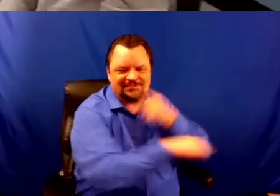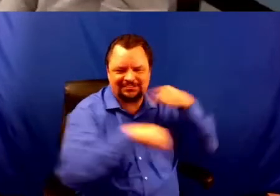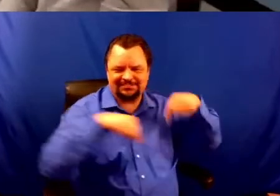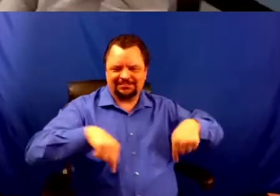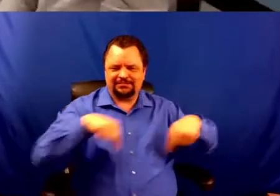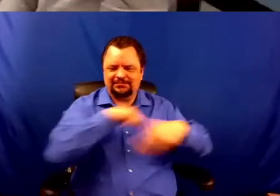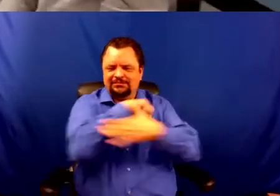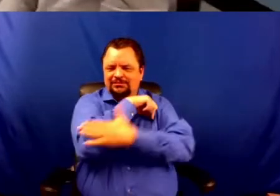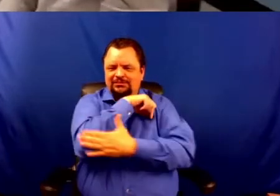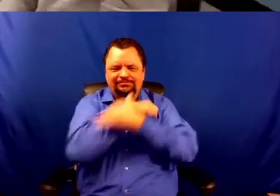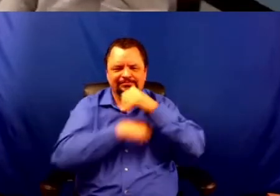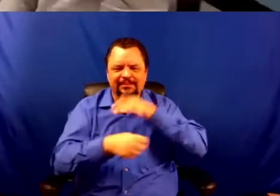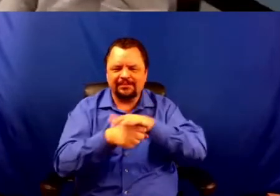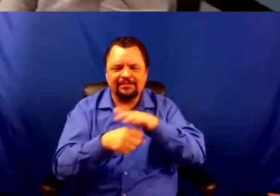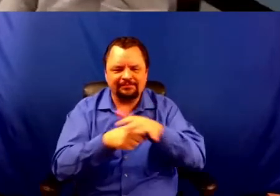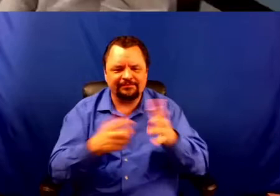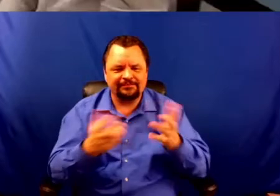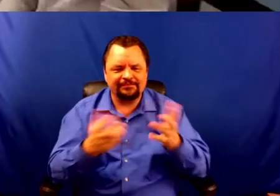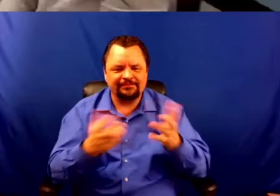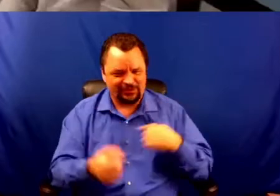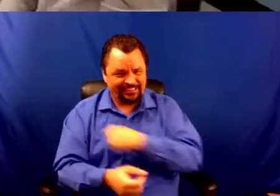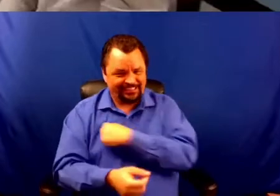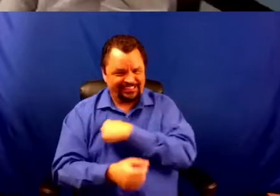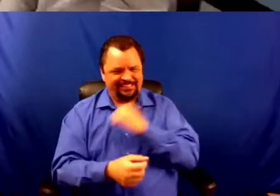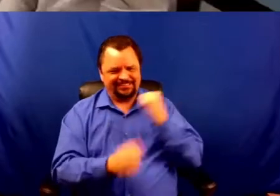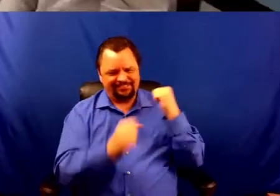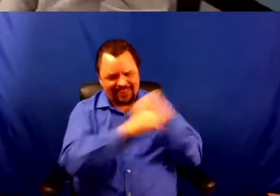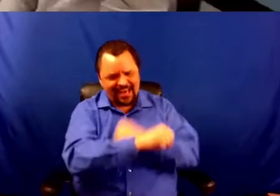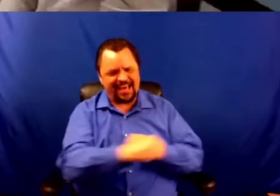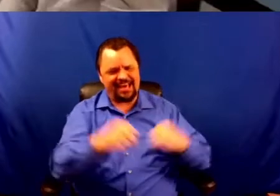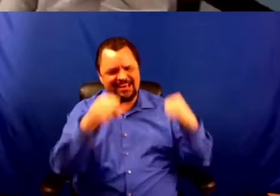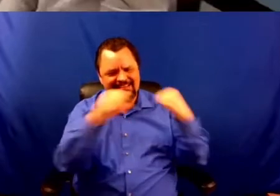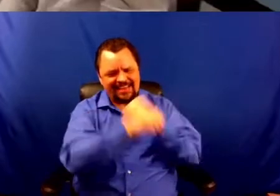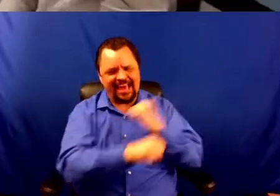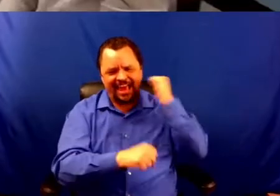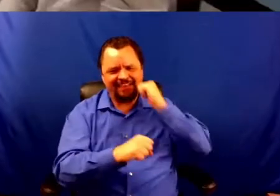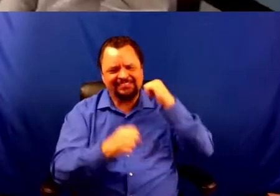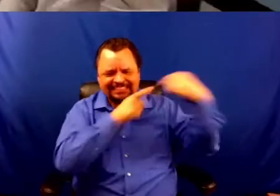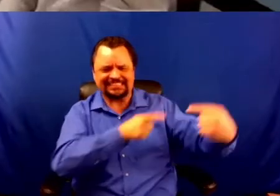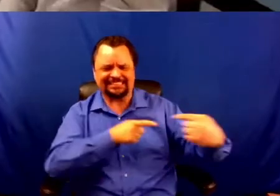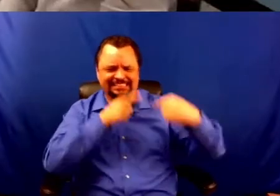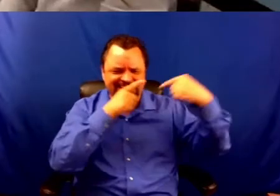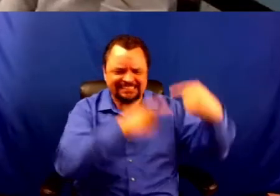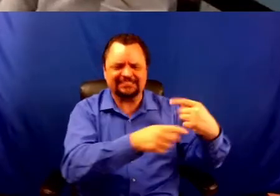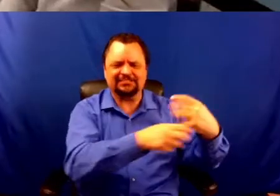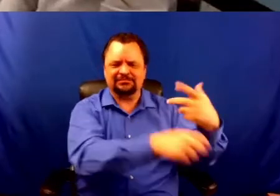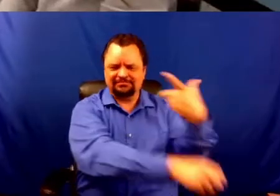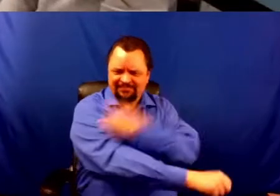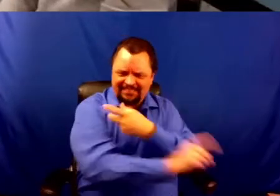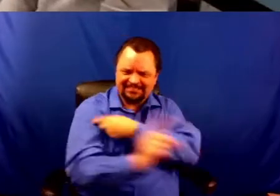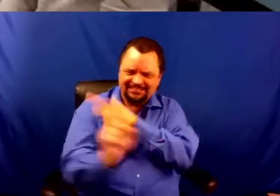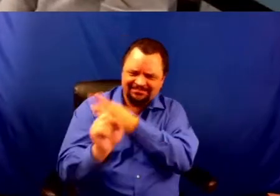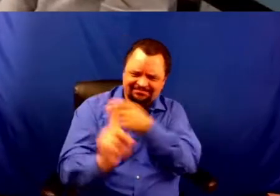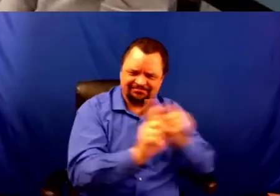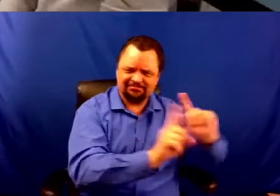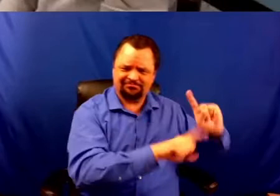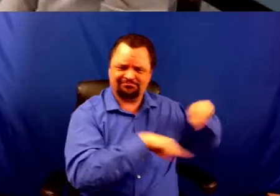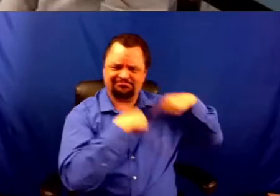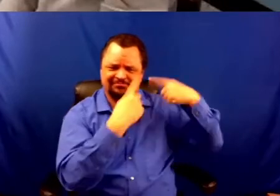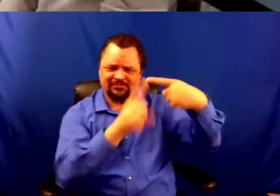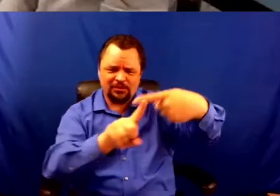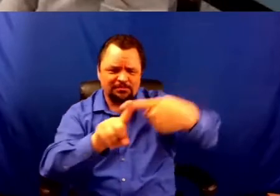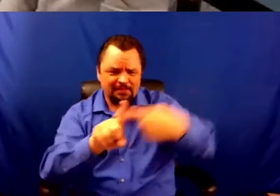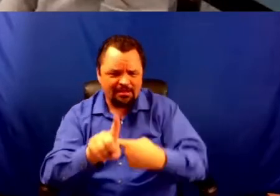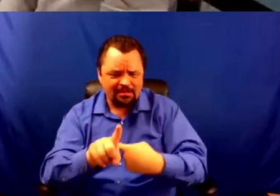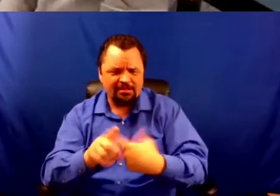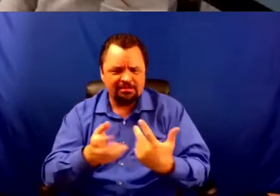get the vaccines for our residents? Every day for a week, for a month, I was fighting to get vaccines for